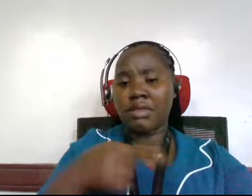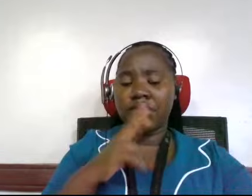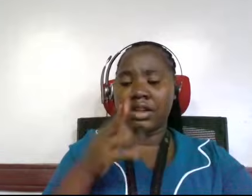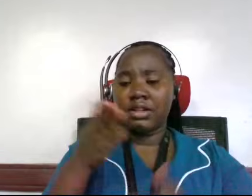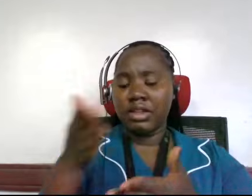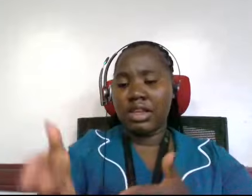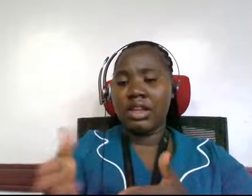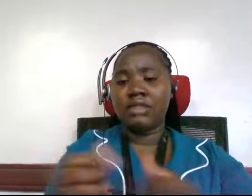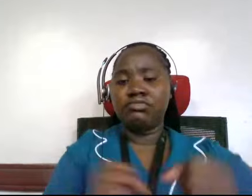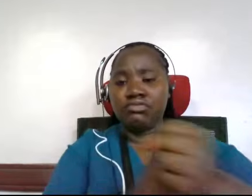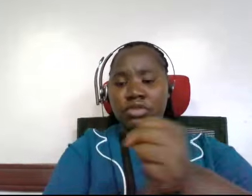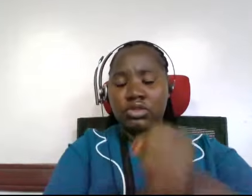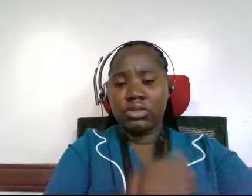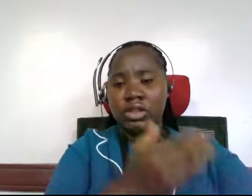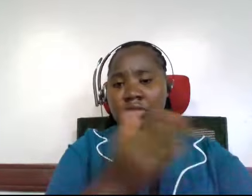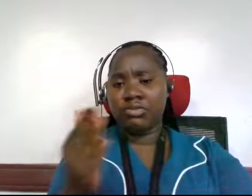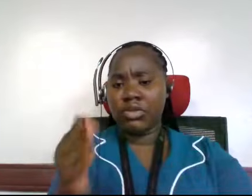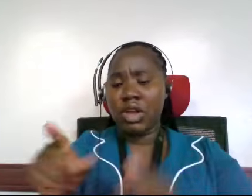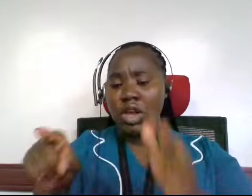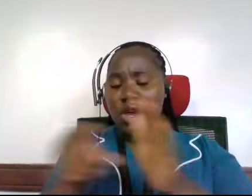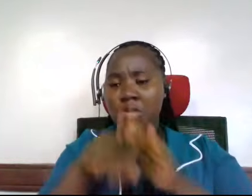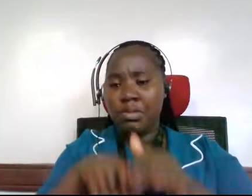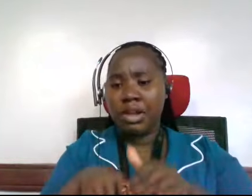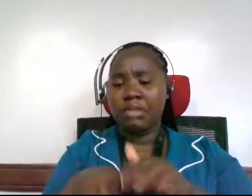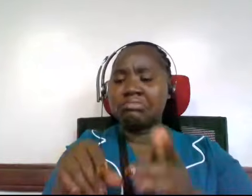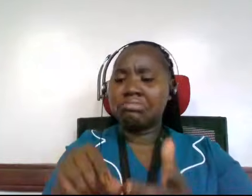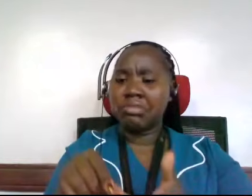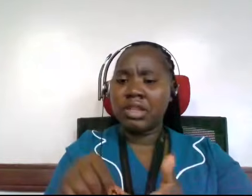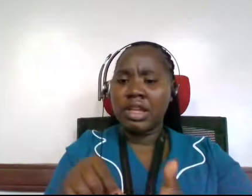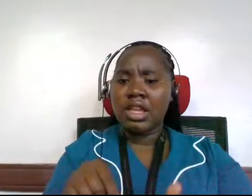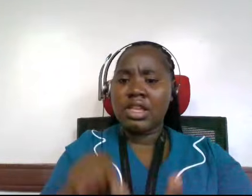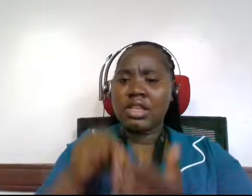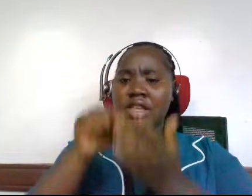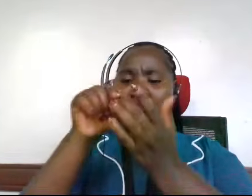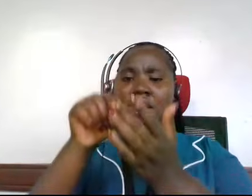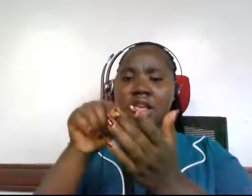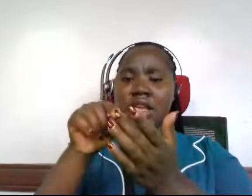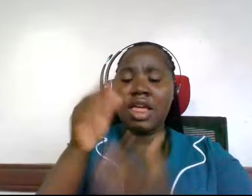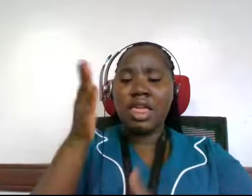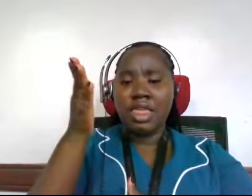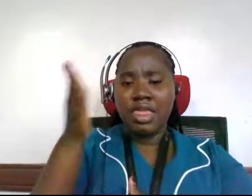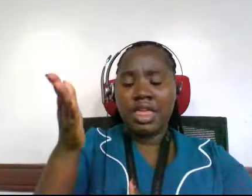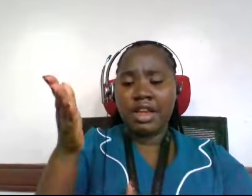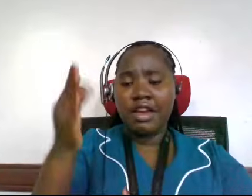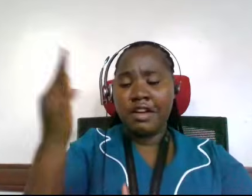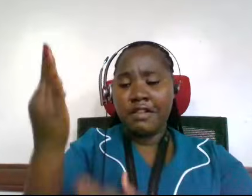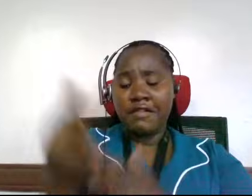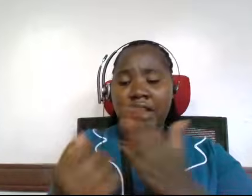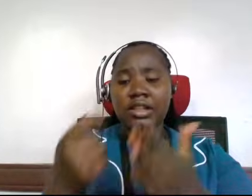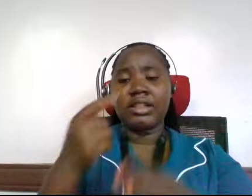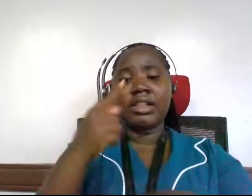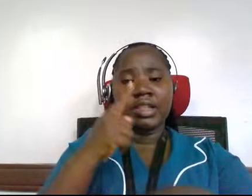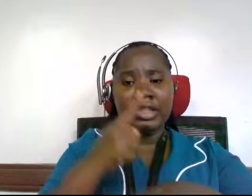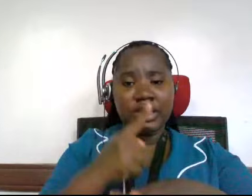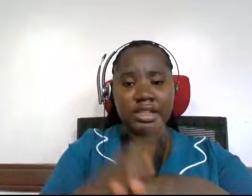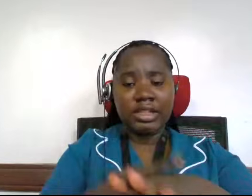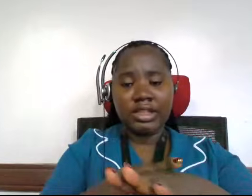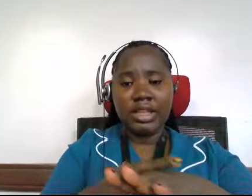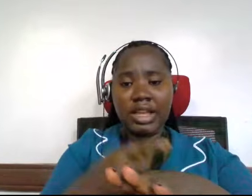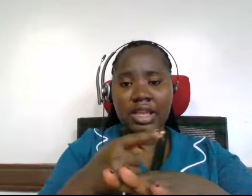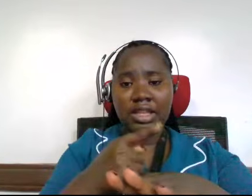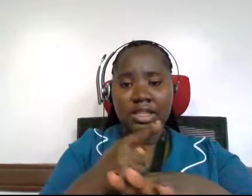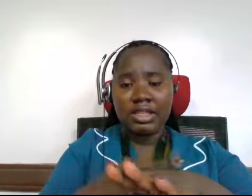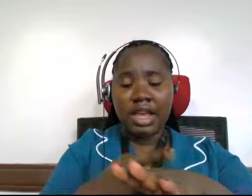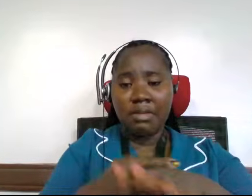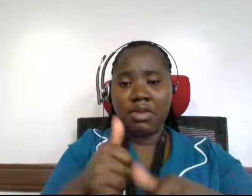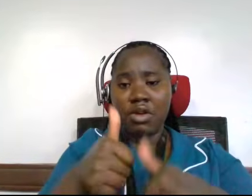compliance is our priority. Remember to do your return in time and to pay taxes also in time, and you'll